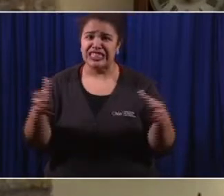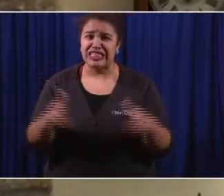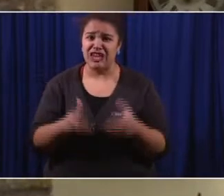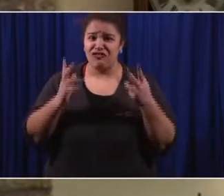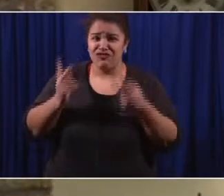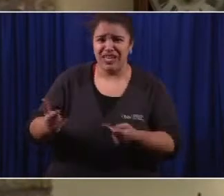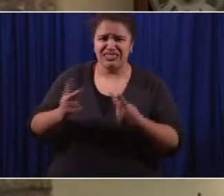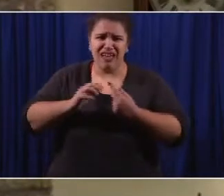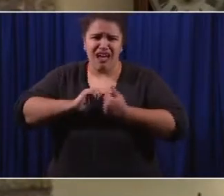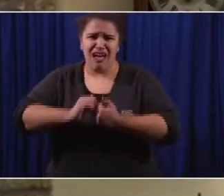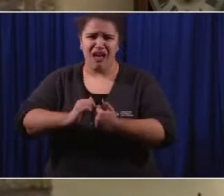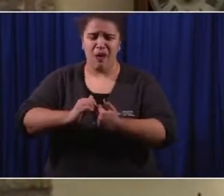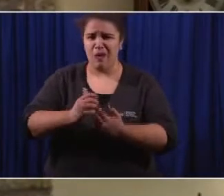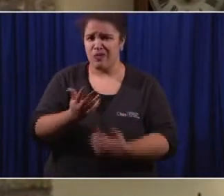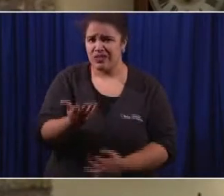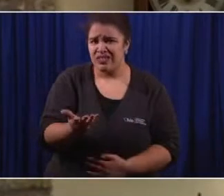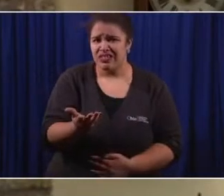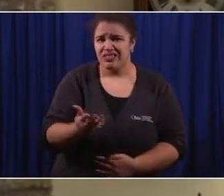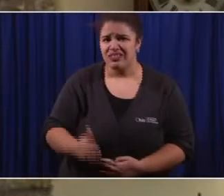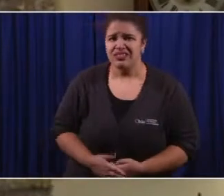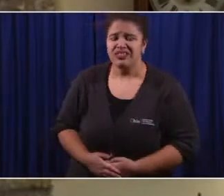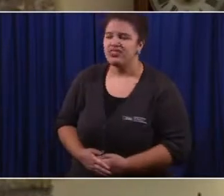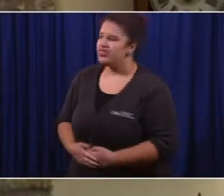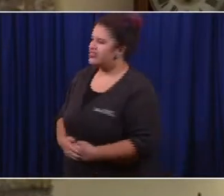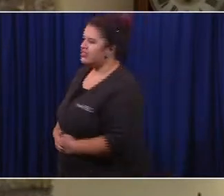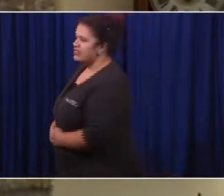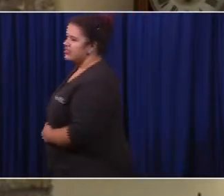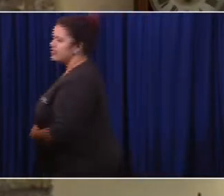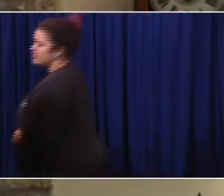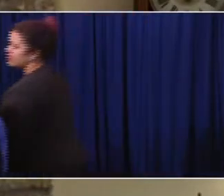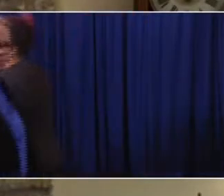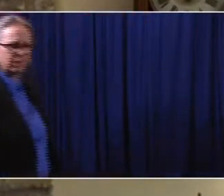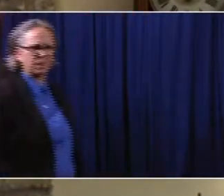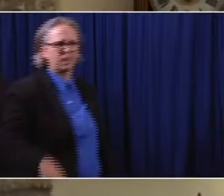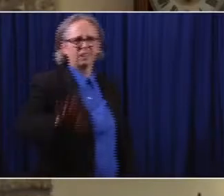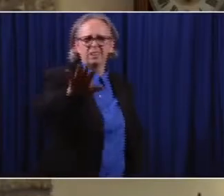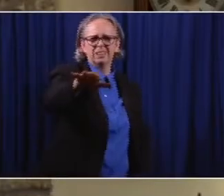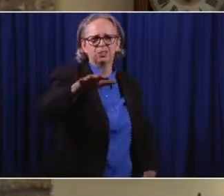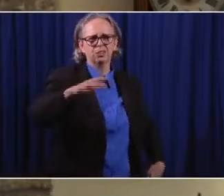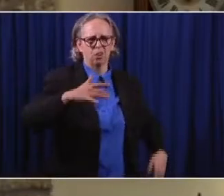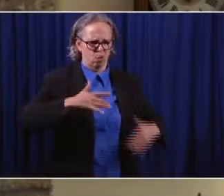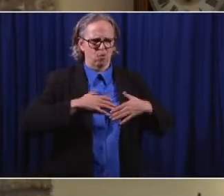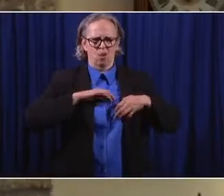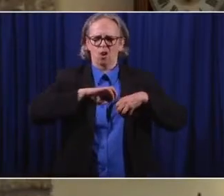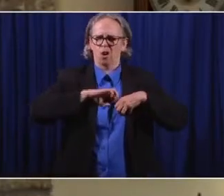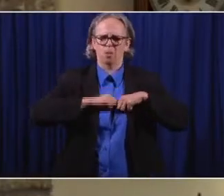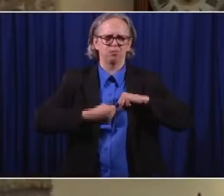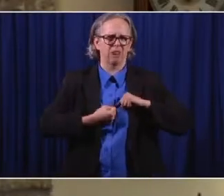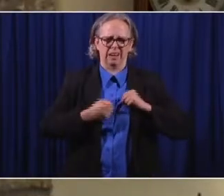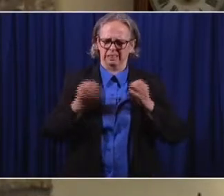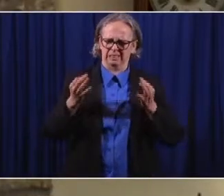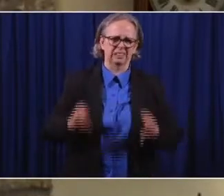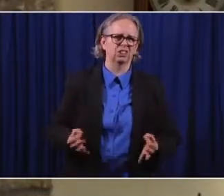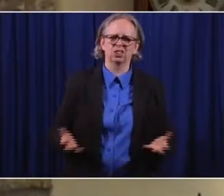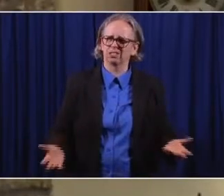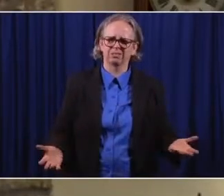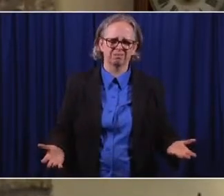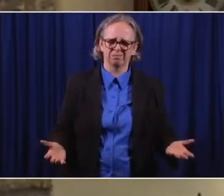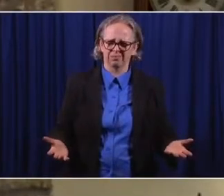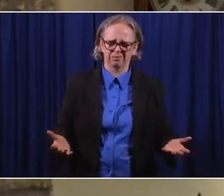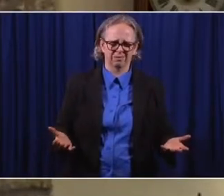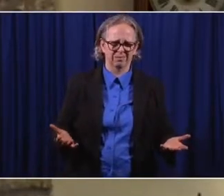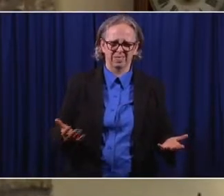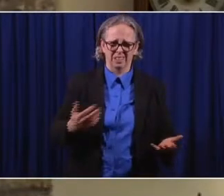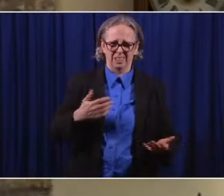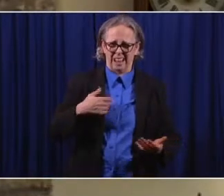Well, these are the tough, gut-wrenching decisions that we all have to make. I have to make as governor, but families have to make,